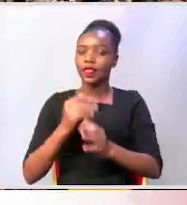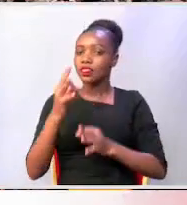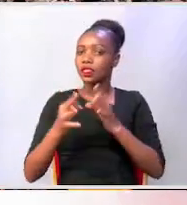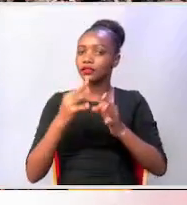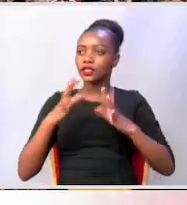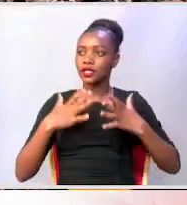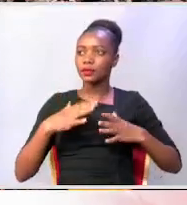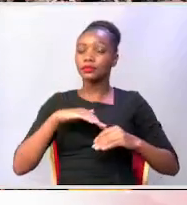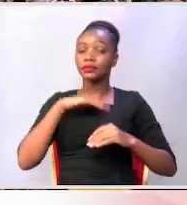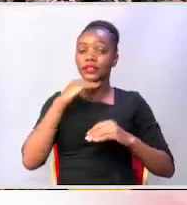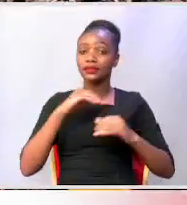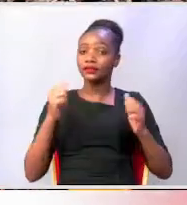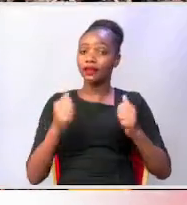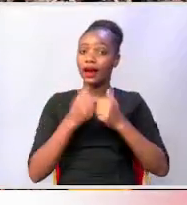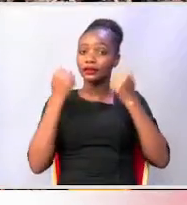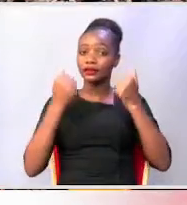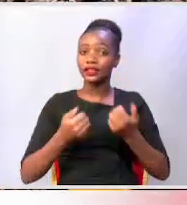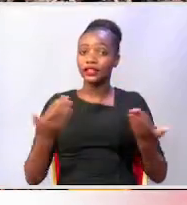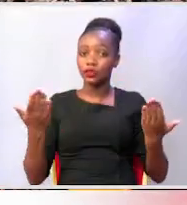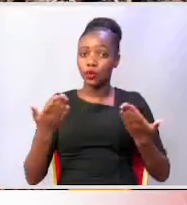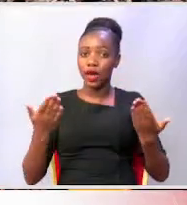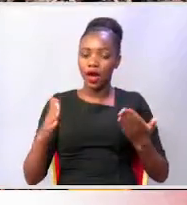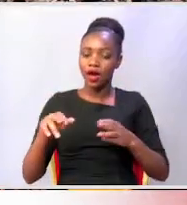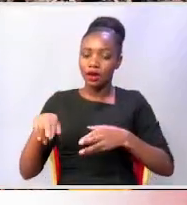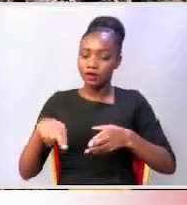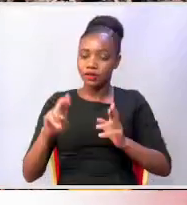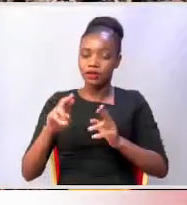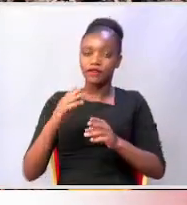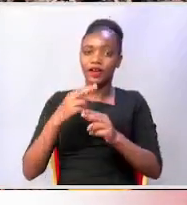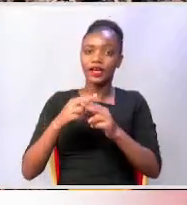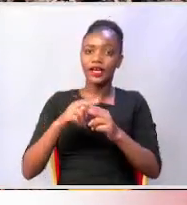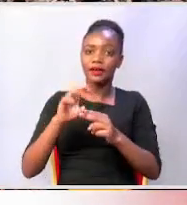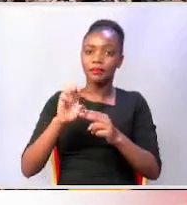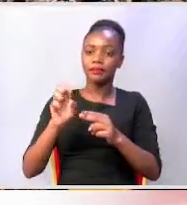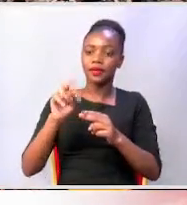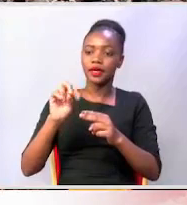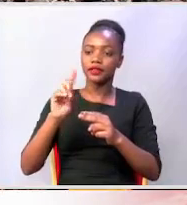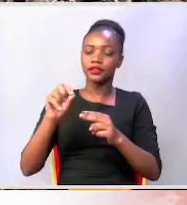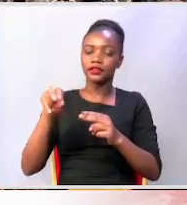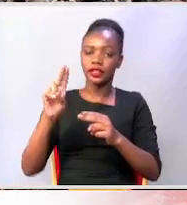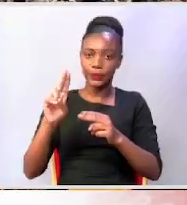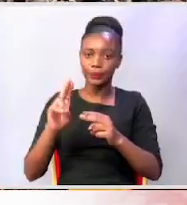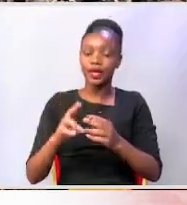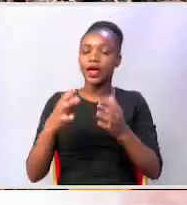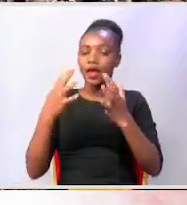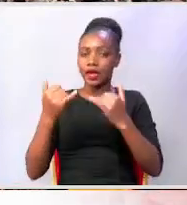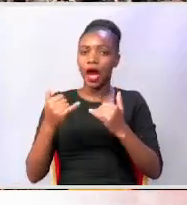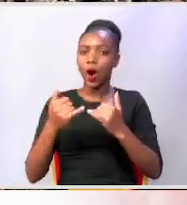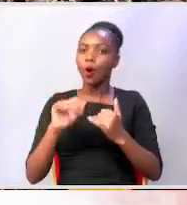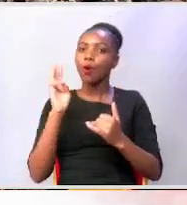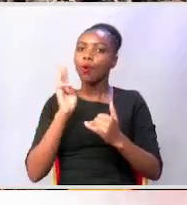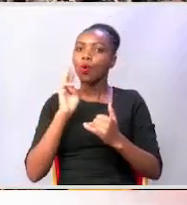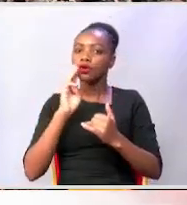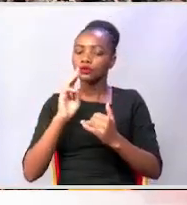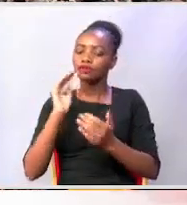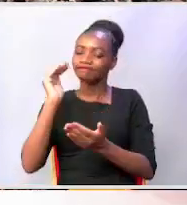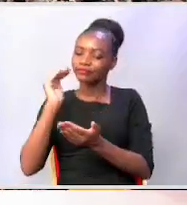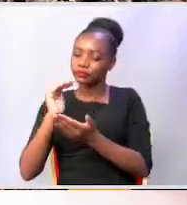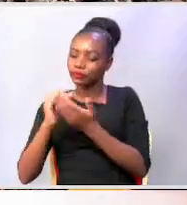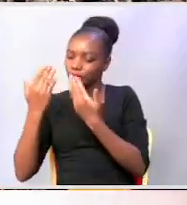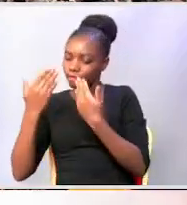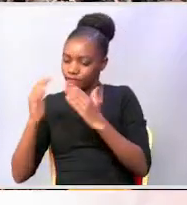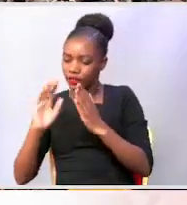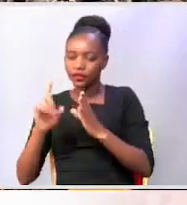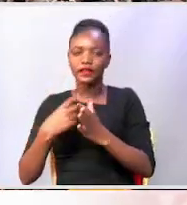3 people died in an accident at Enziu River in Kitui County. Currently, the volume of water has reduced, giving